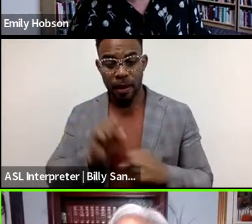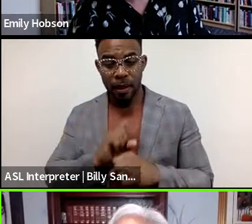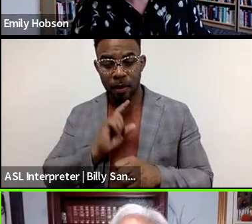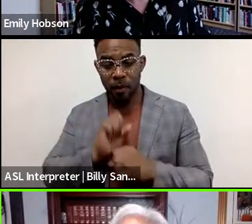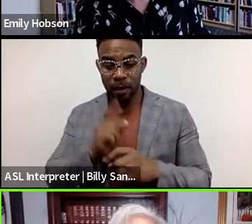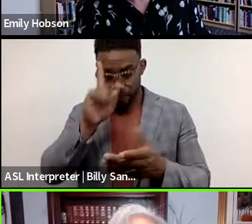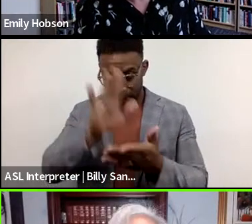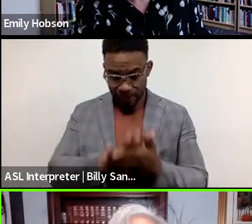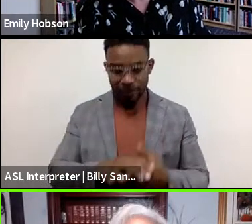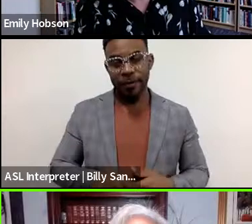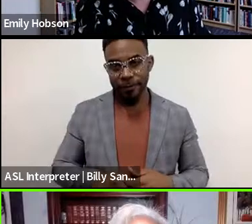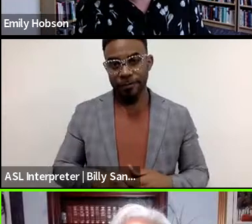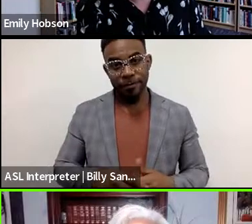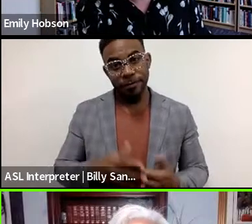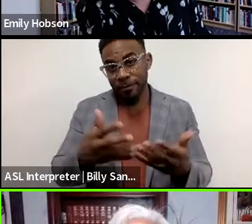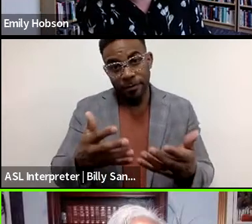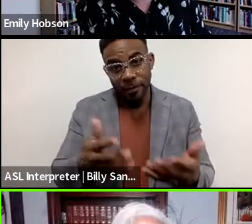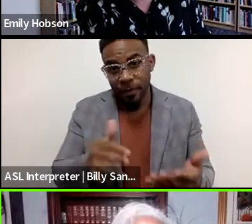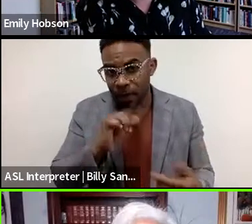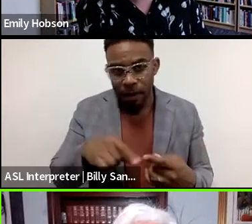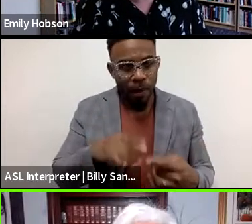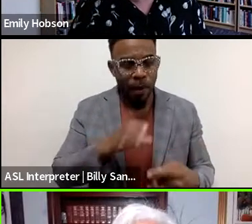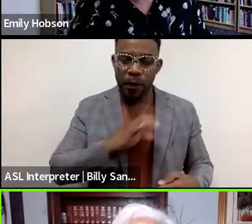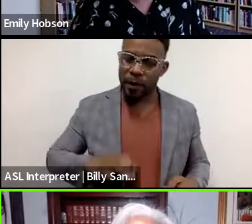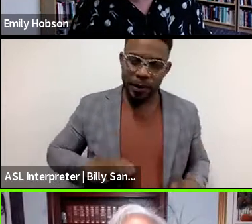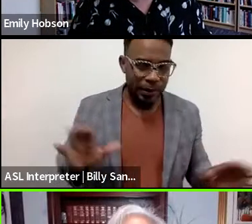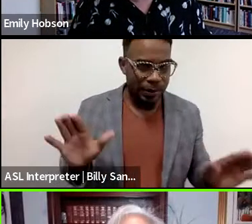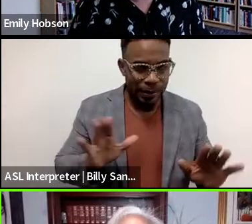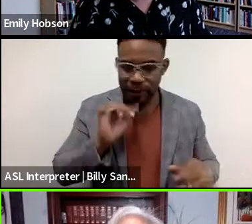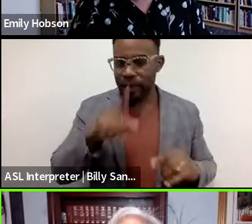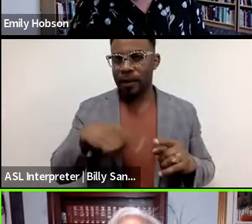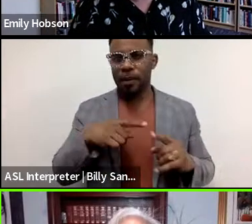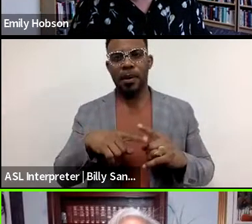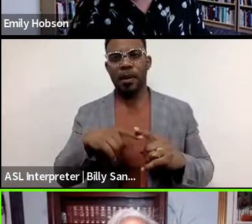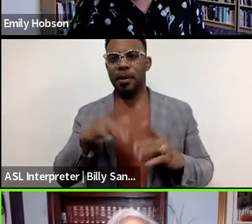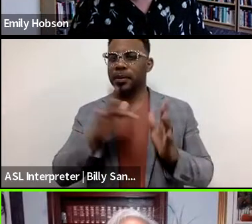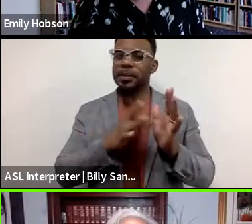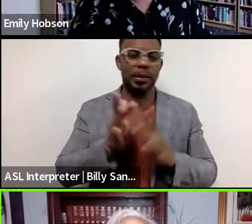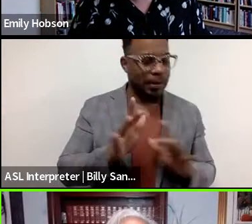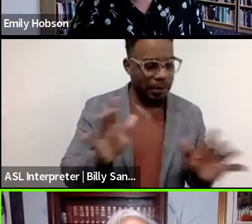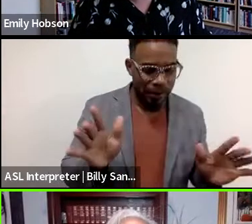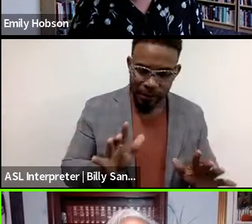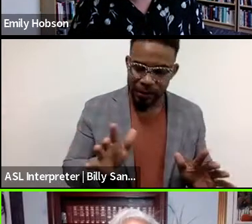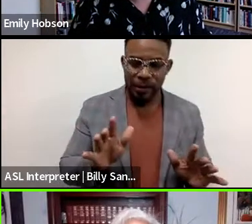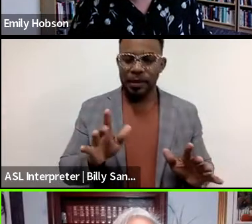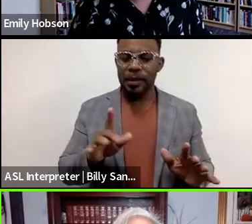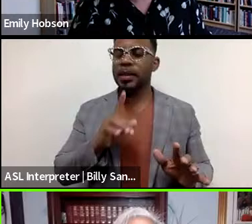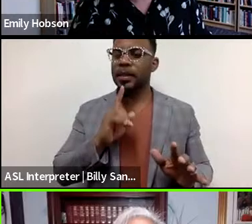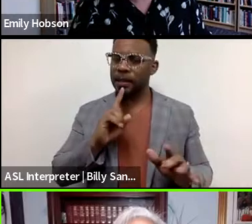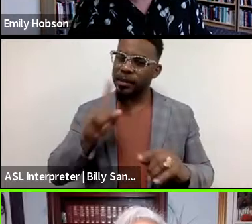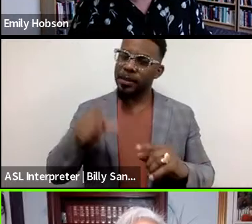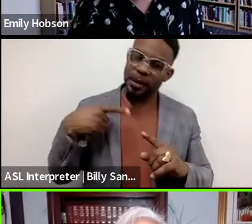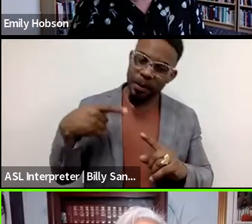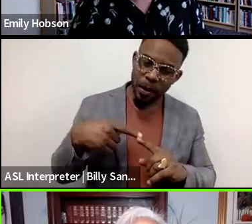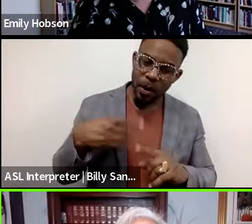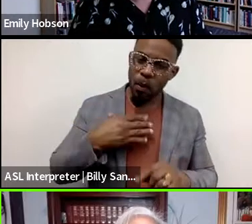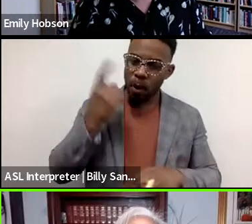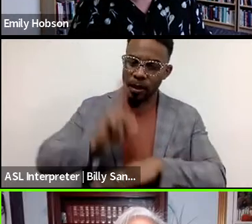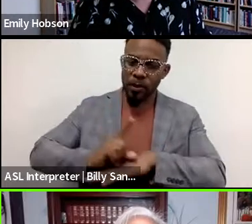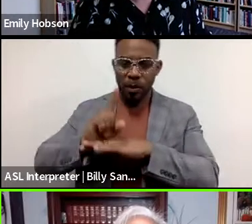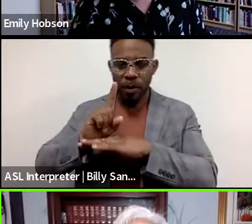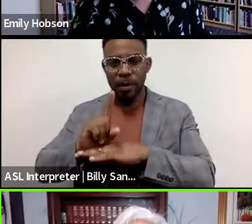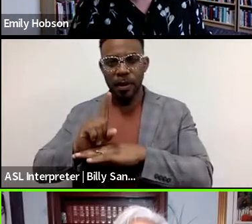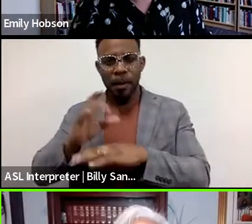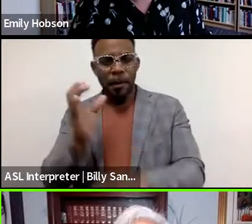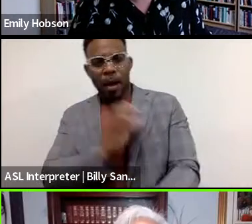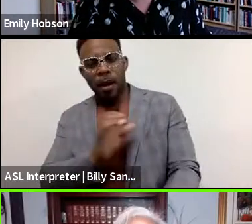really believes in. And it's not about Christianity, it's not about Jesus, it is about white supremacist